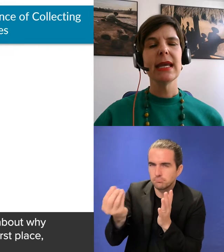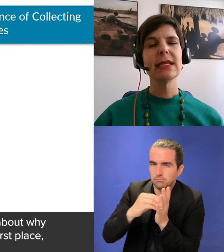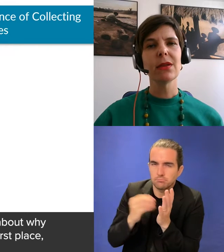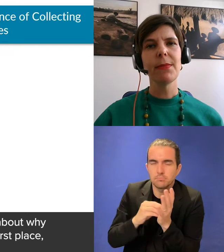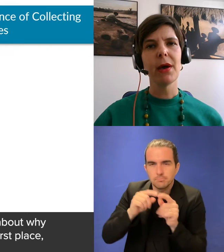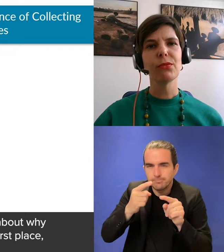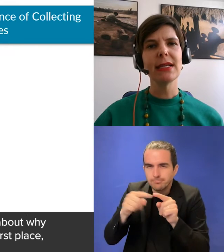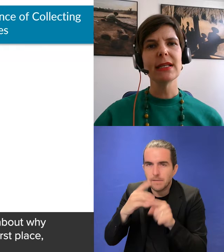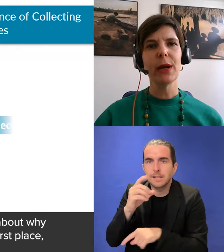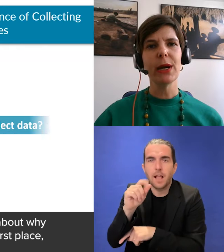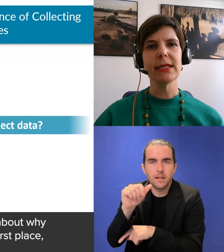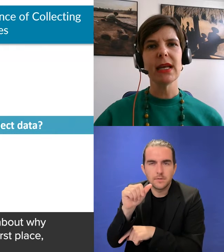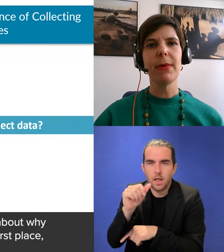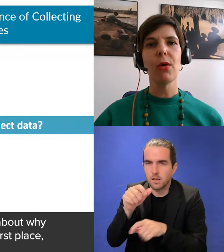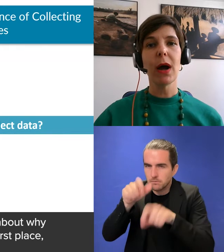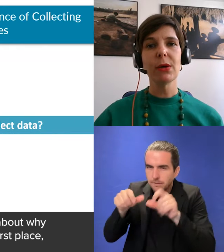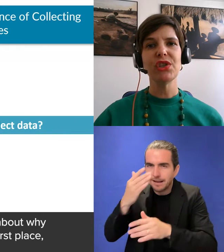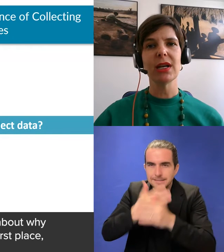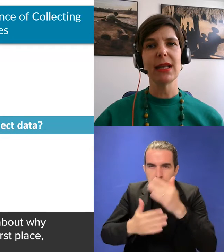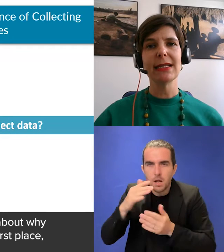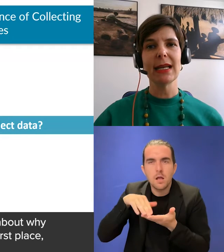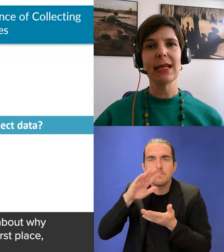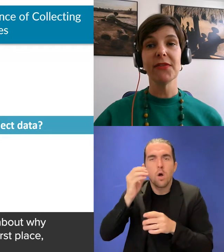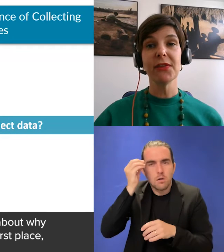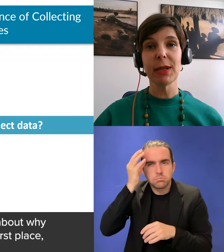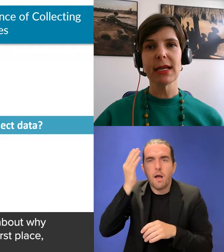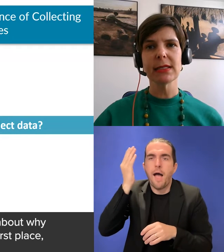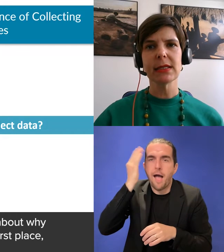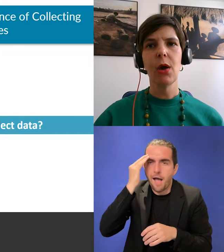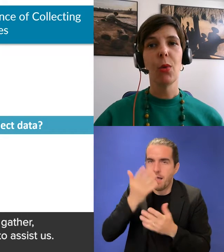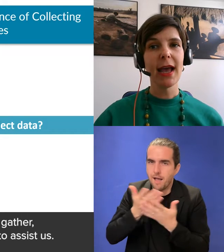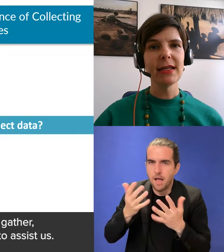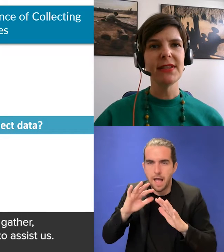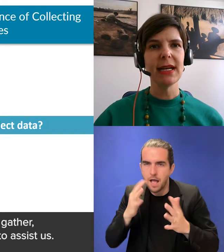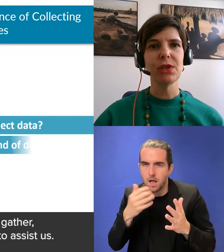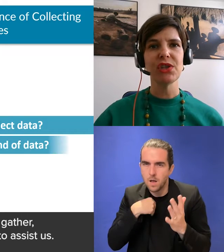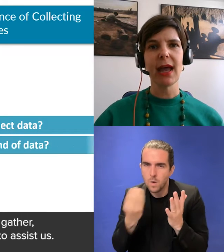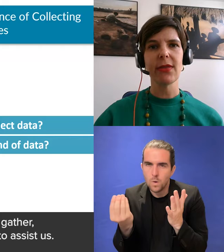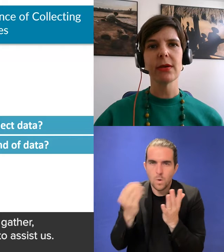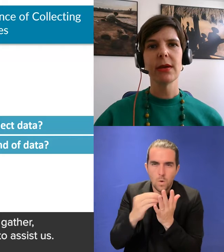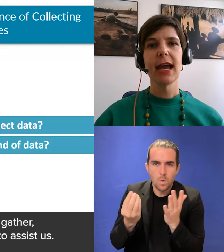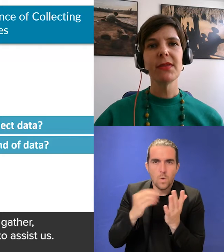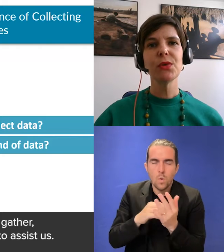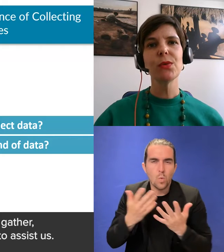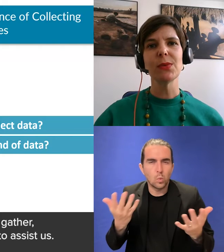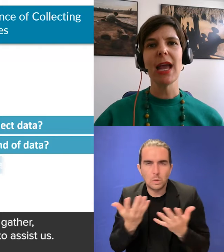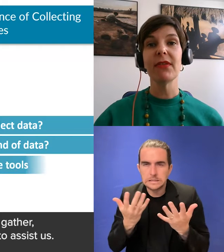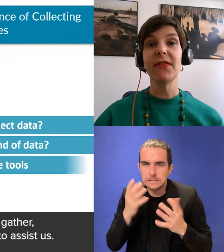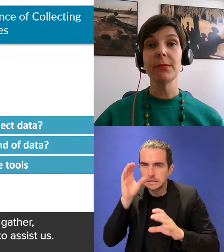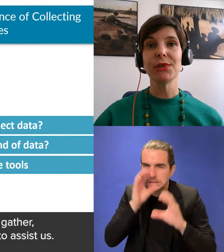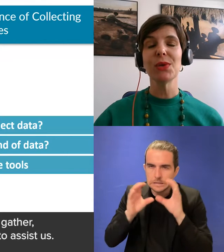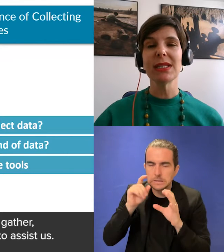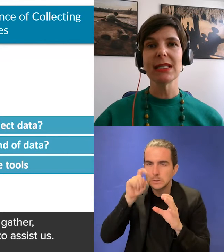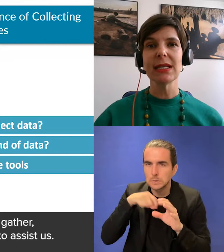disabilities, is all about raising awareness about why we should collect data in the first place, what kind of data we should gather, and the tools we